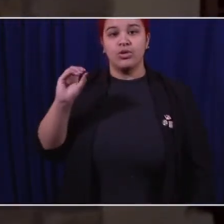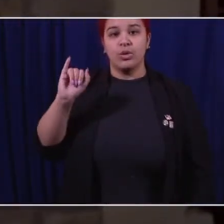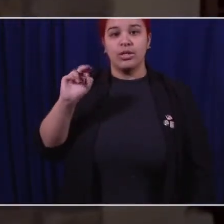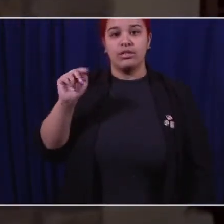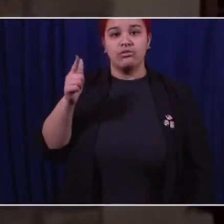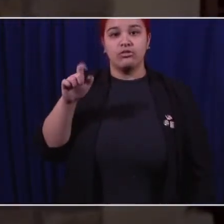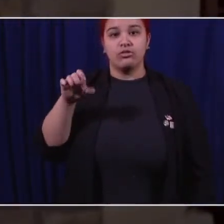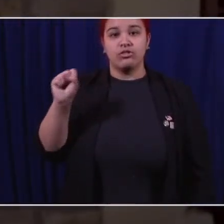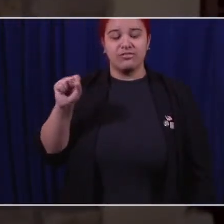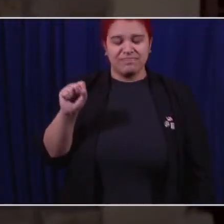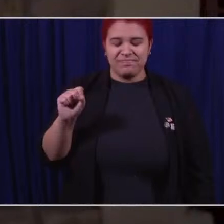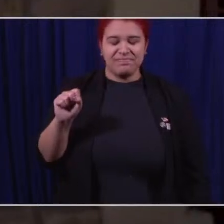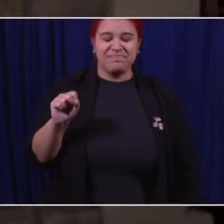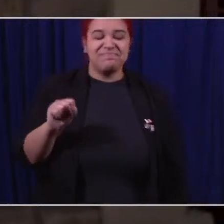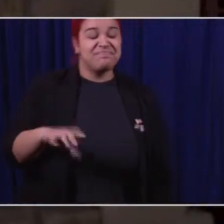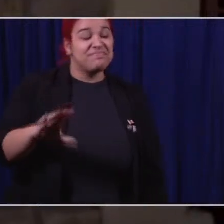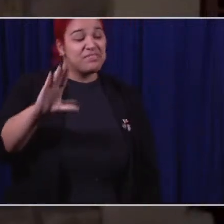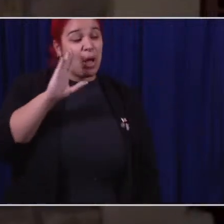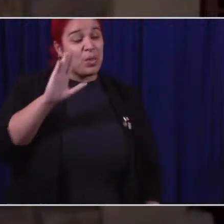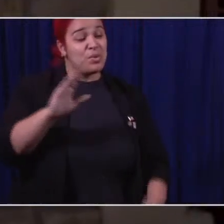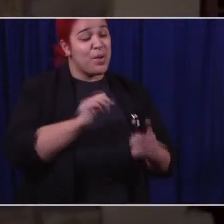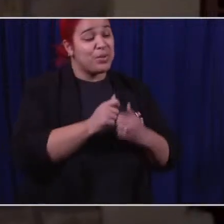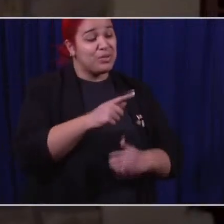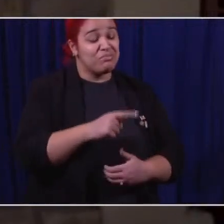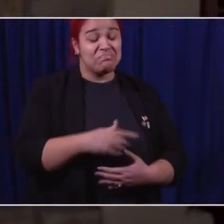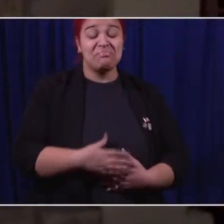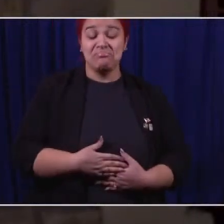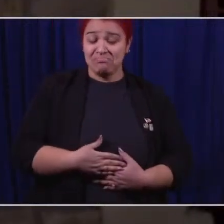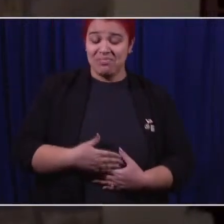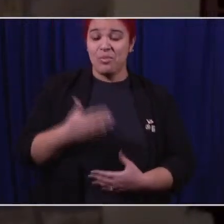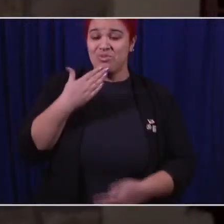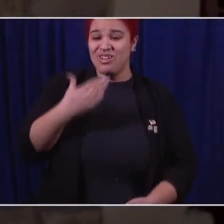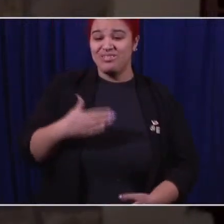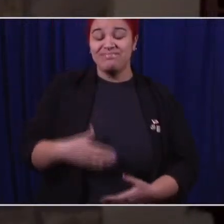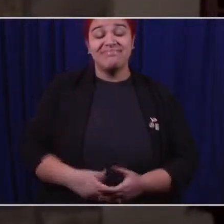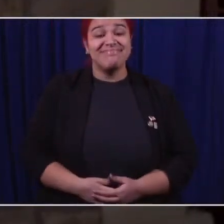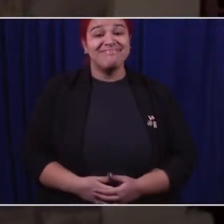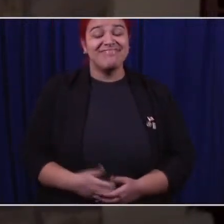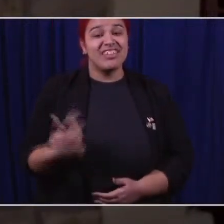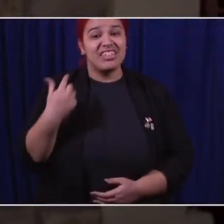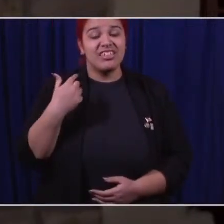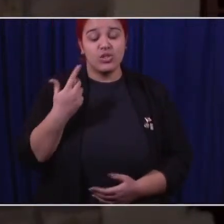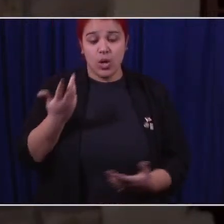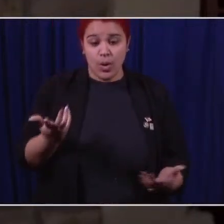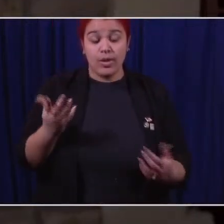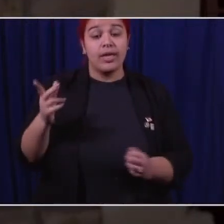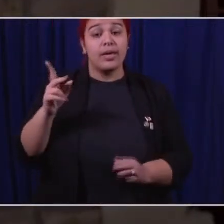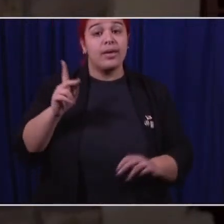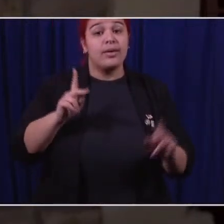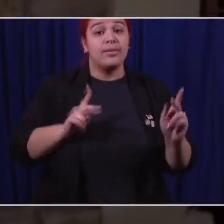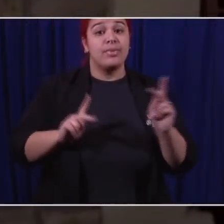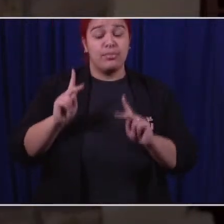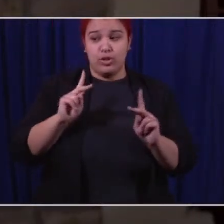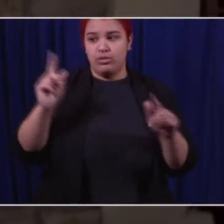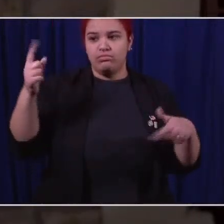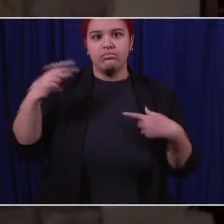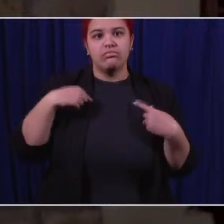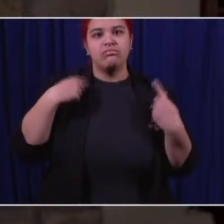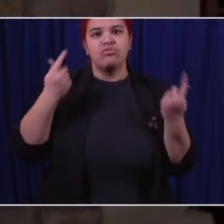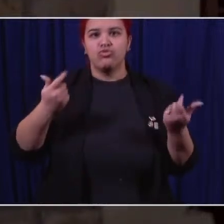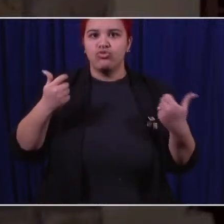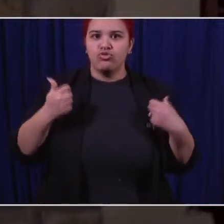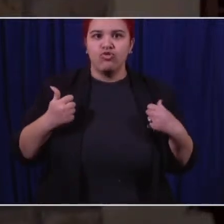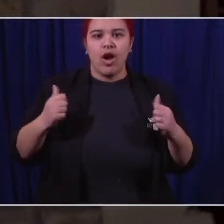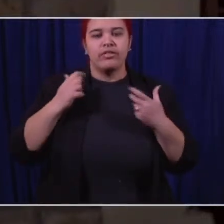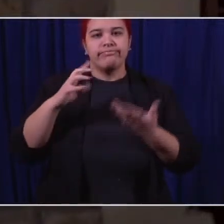Hi, Governor. How are you today? I'm well. Thank you. We're hearing from people who have tried to get appointments for vaccines for